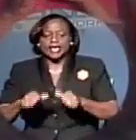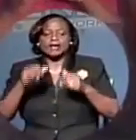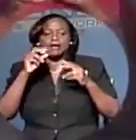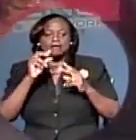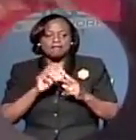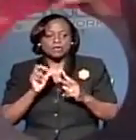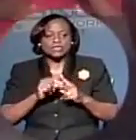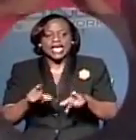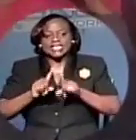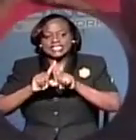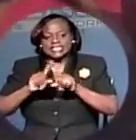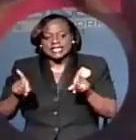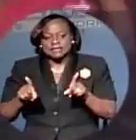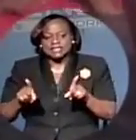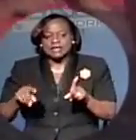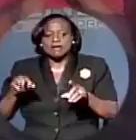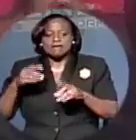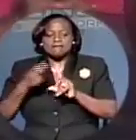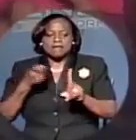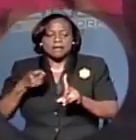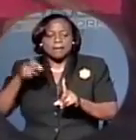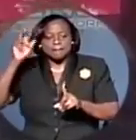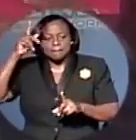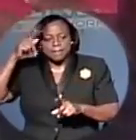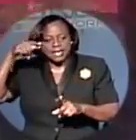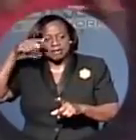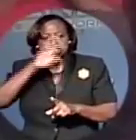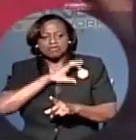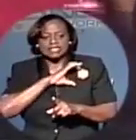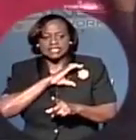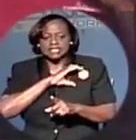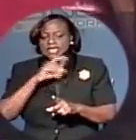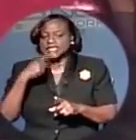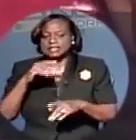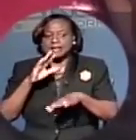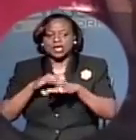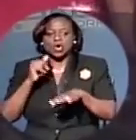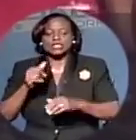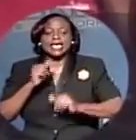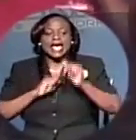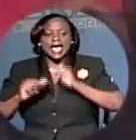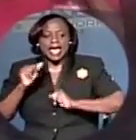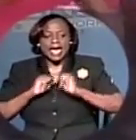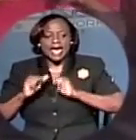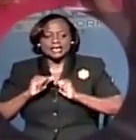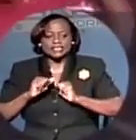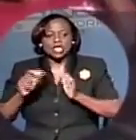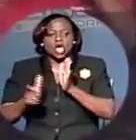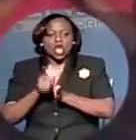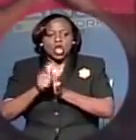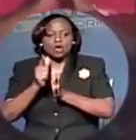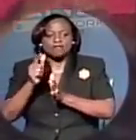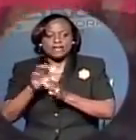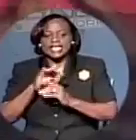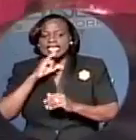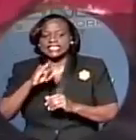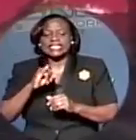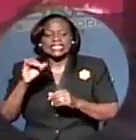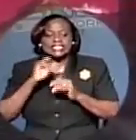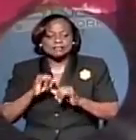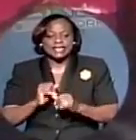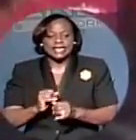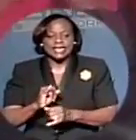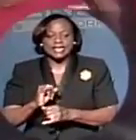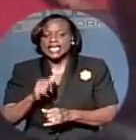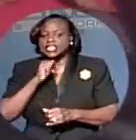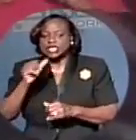from Perry Christie, who claims that my call for people to act lawfully, to not corrupt our political process, is intimidating. It's